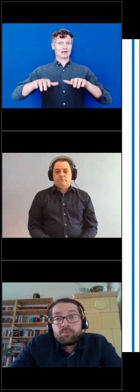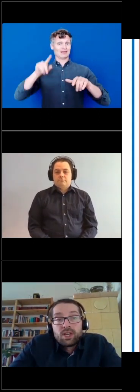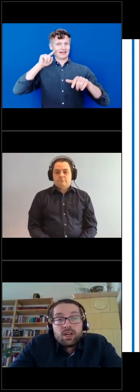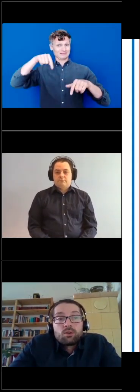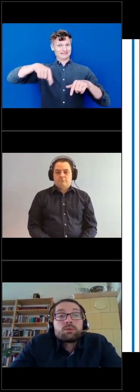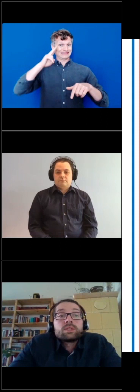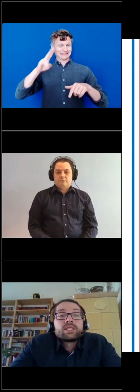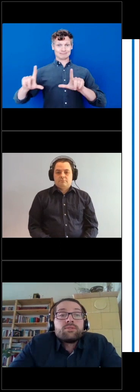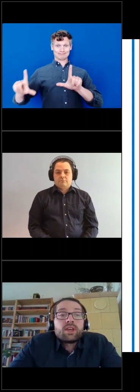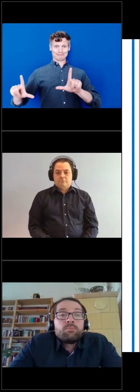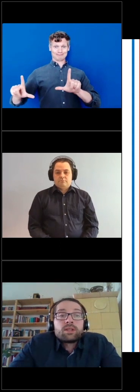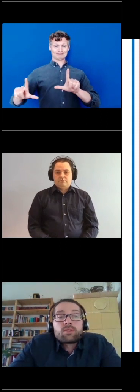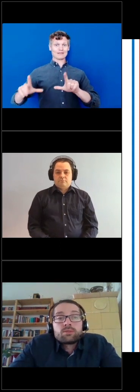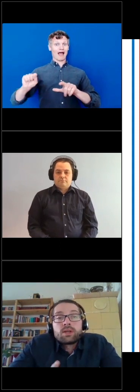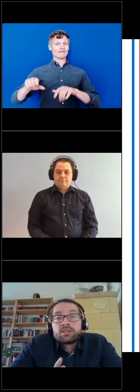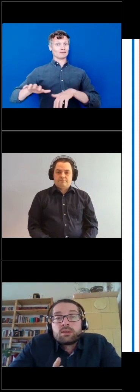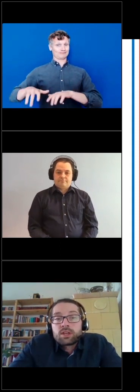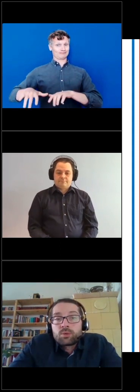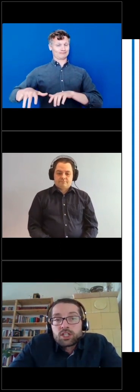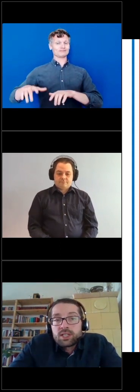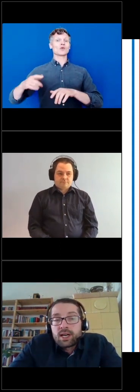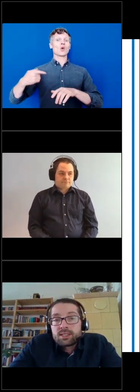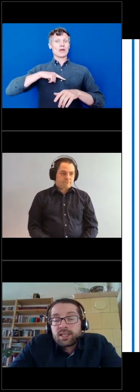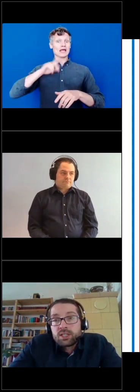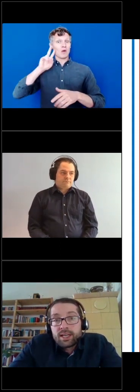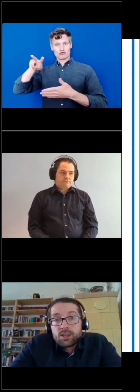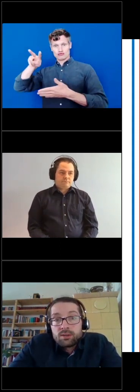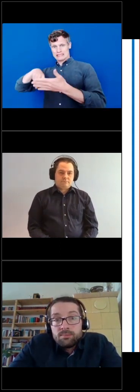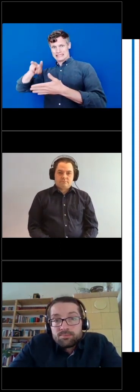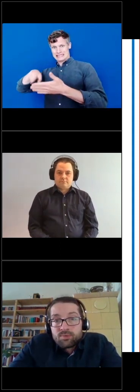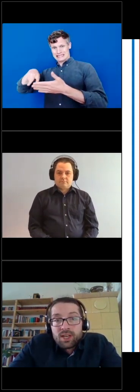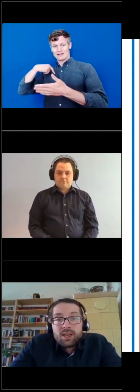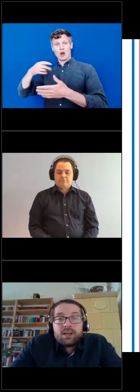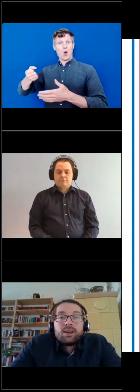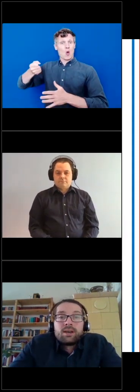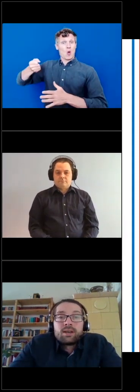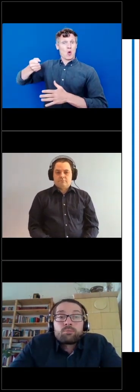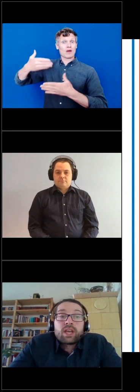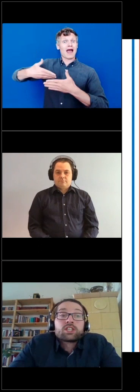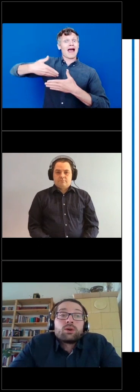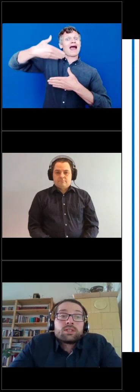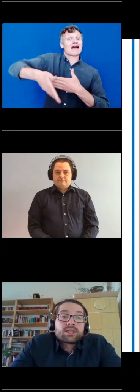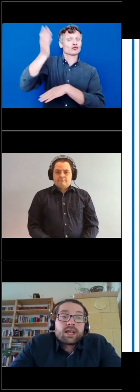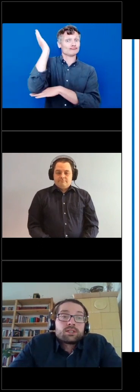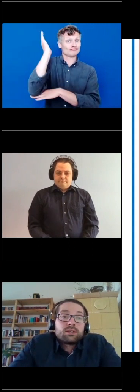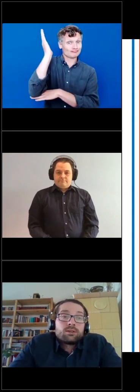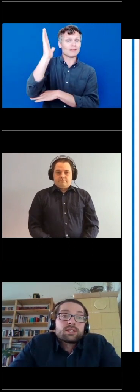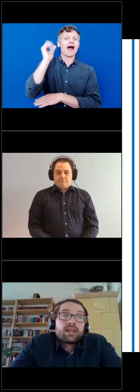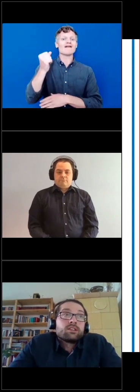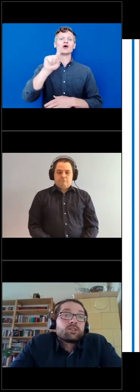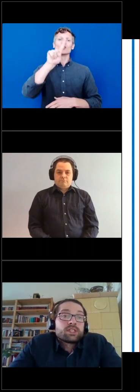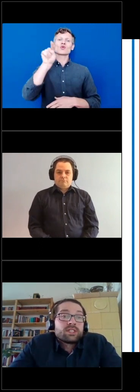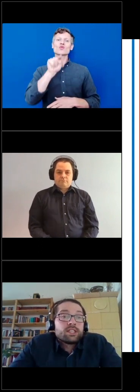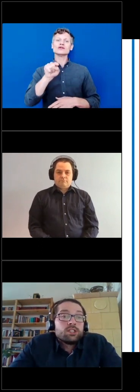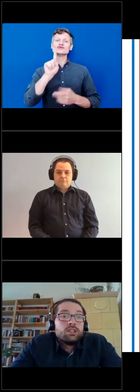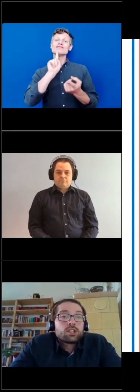button. We will receive them and try to answer them in the question and answer session later on. The picture on the slide